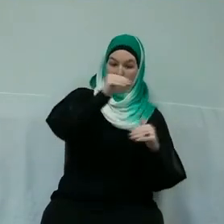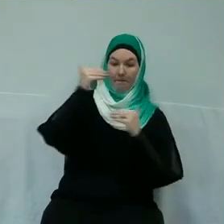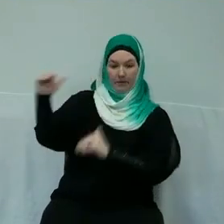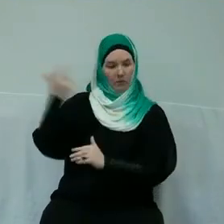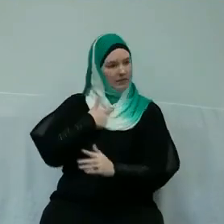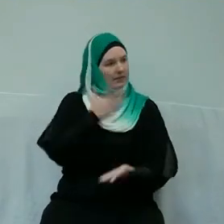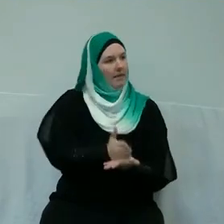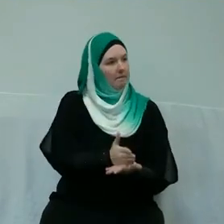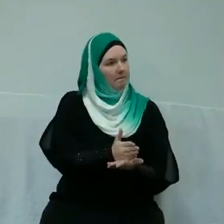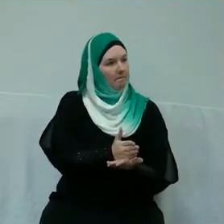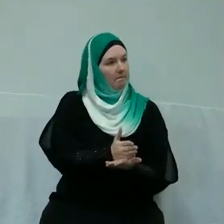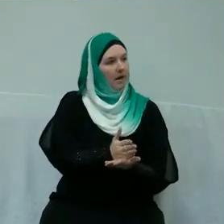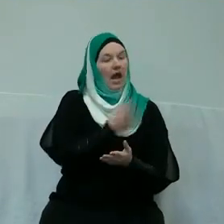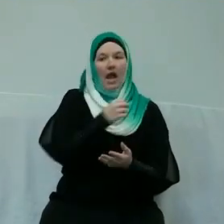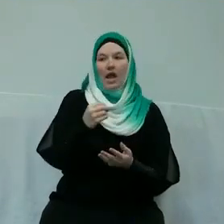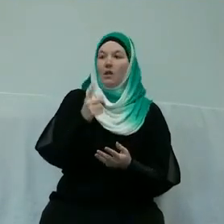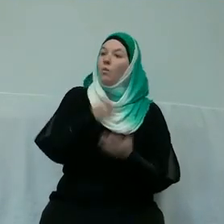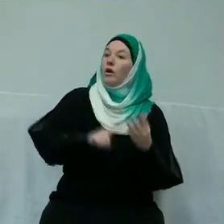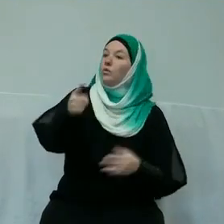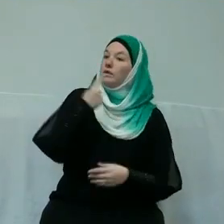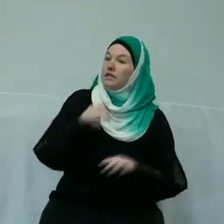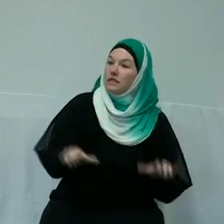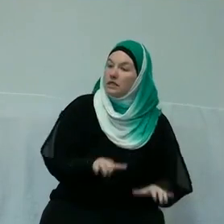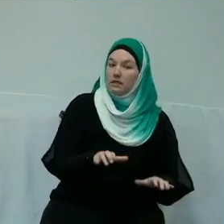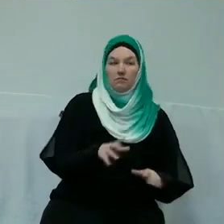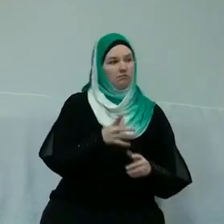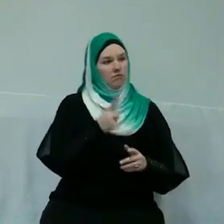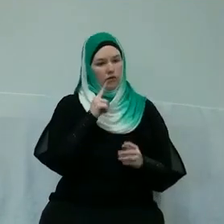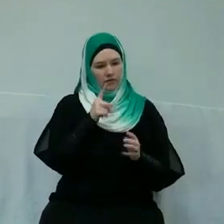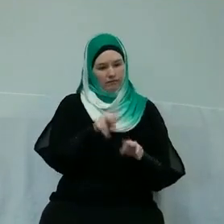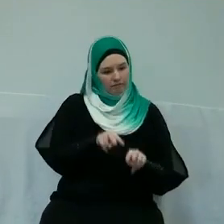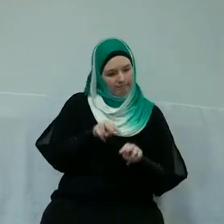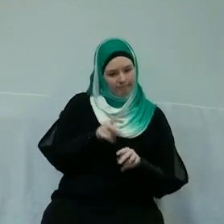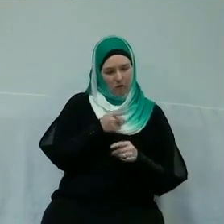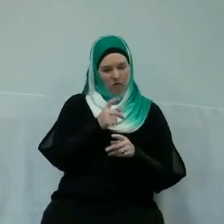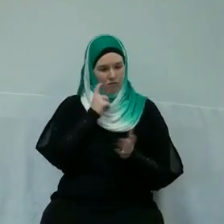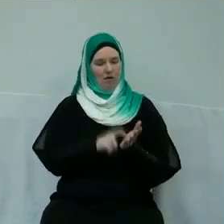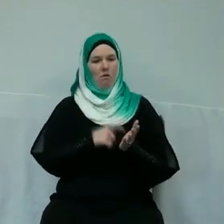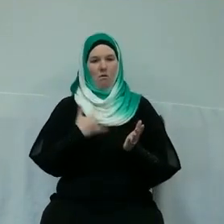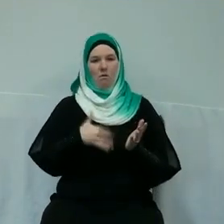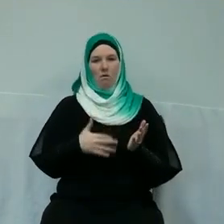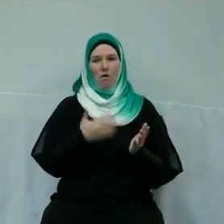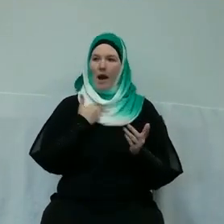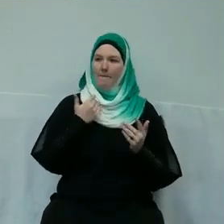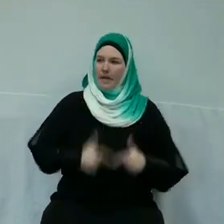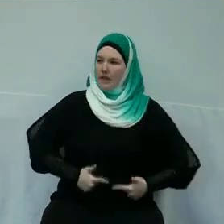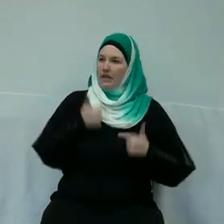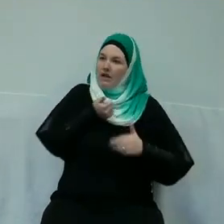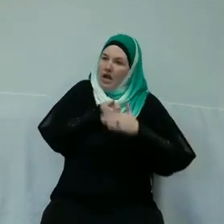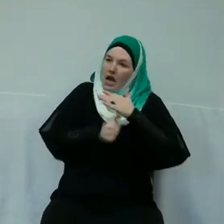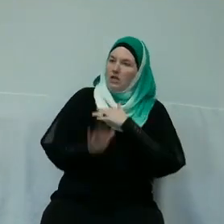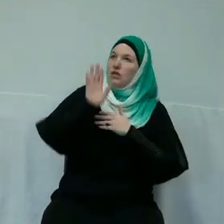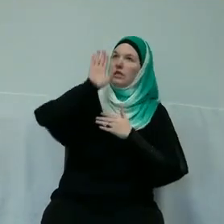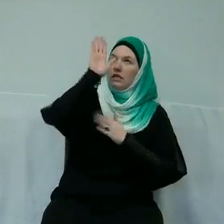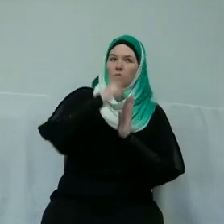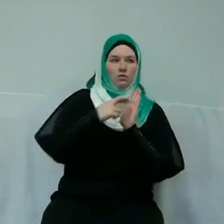ta'ala, and to monitor what you say and what you do, recognizing that you are living under His